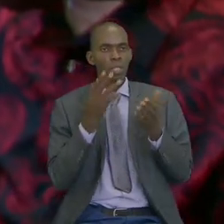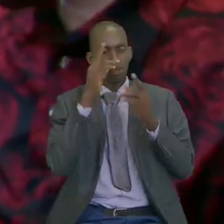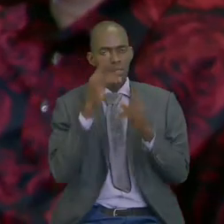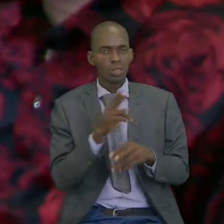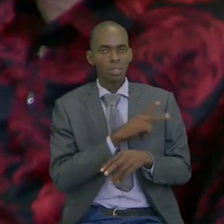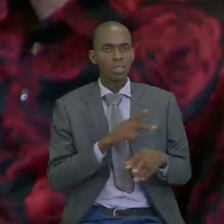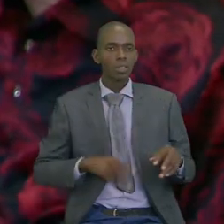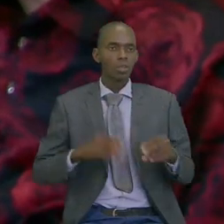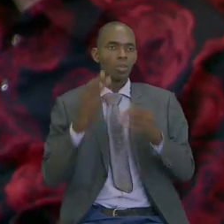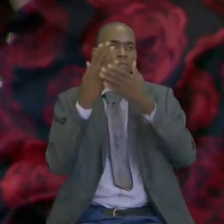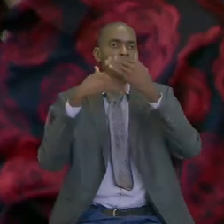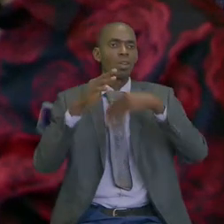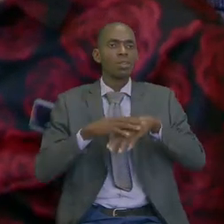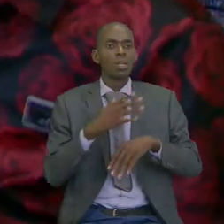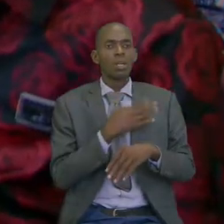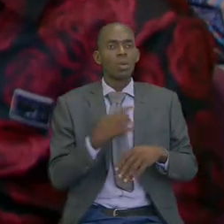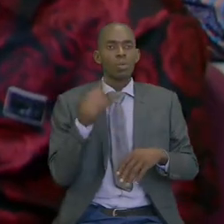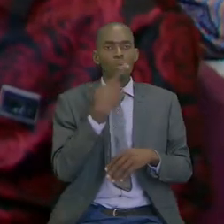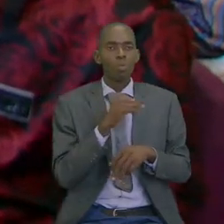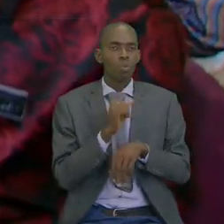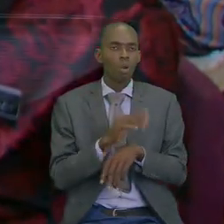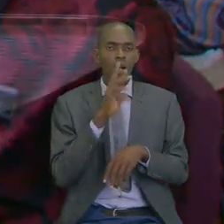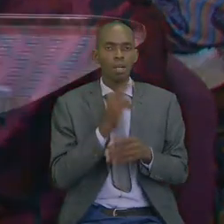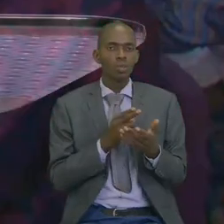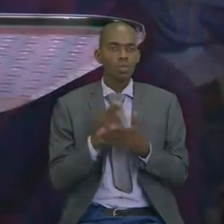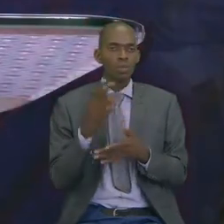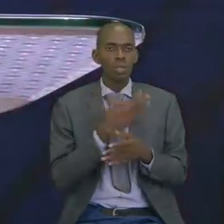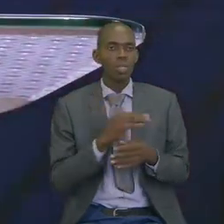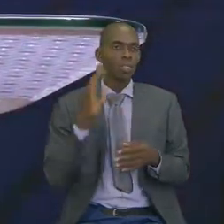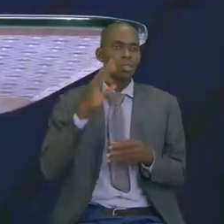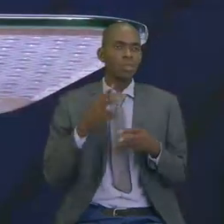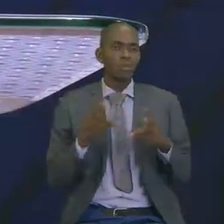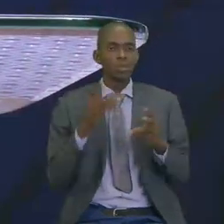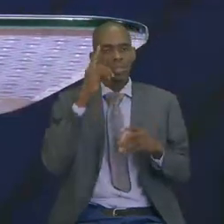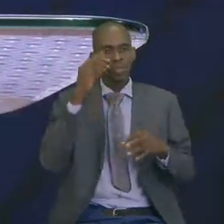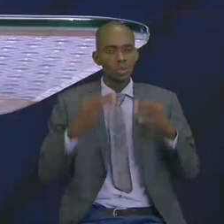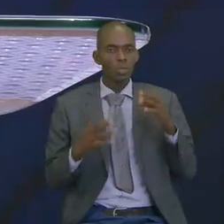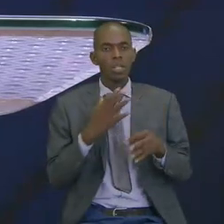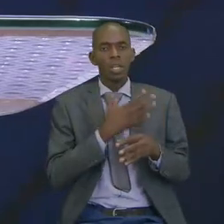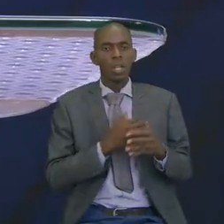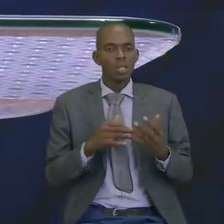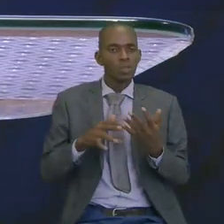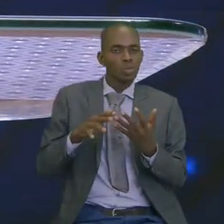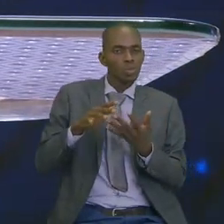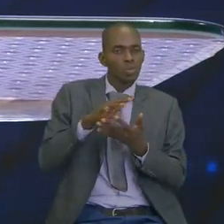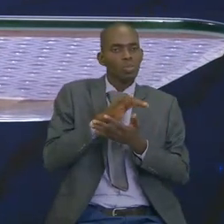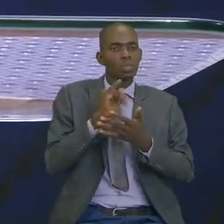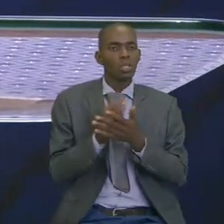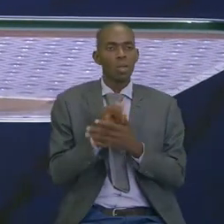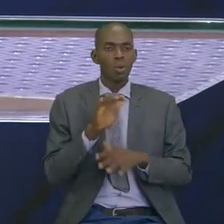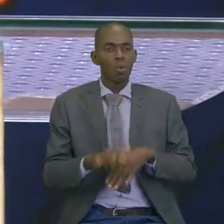whose works are truth and his ways judgment, and those that walk